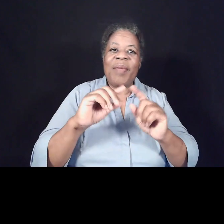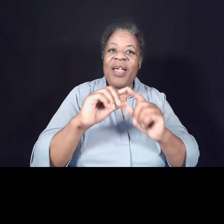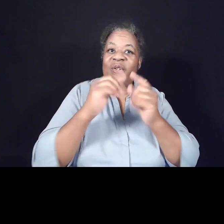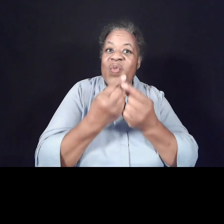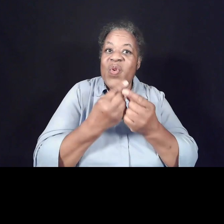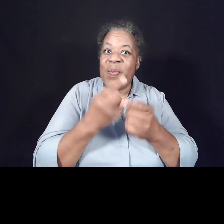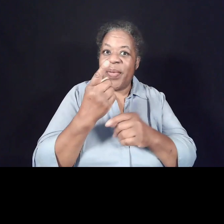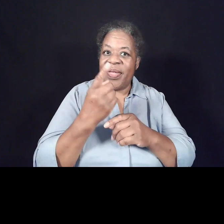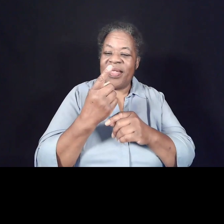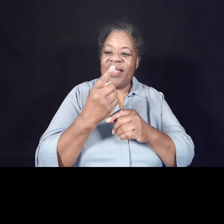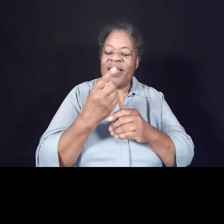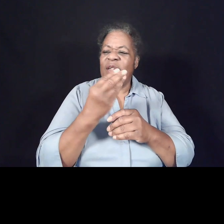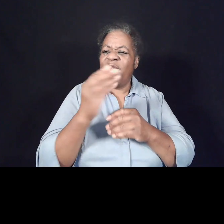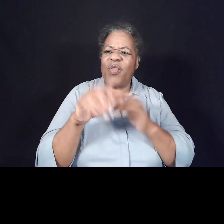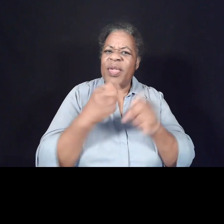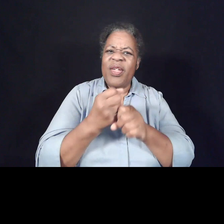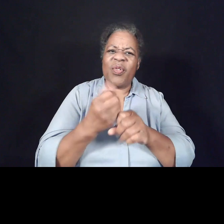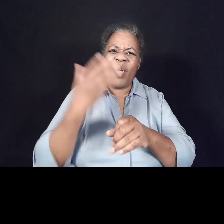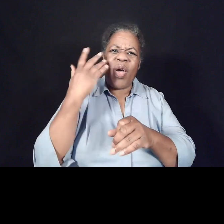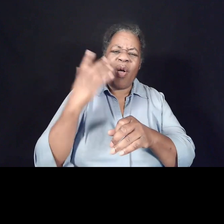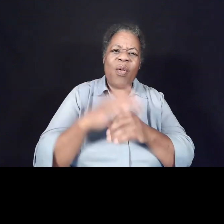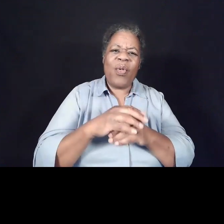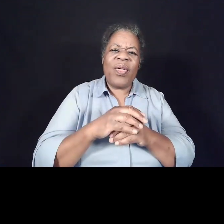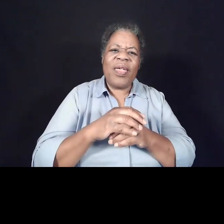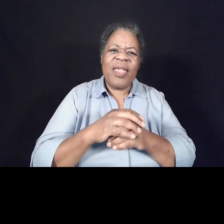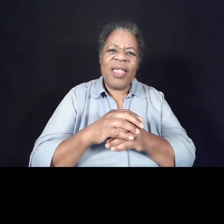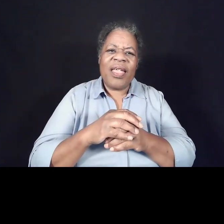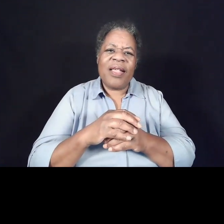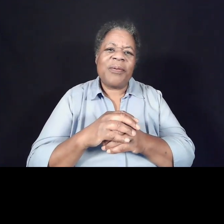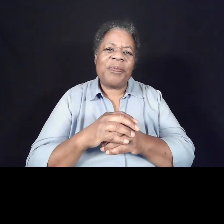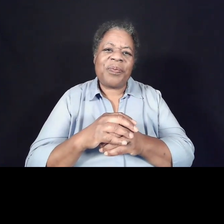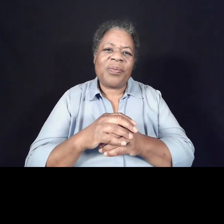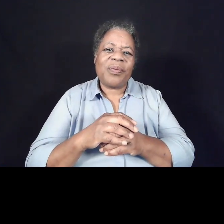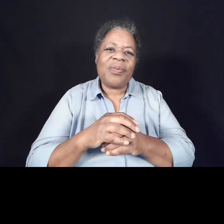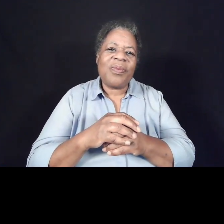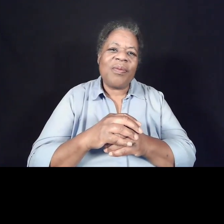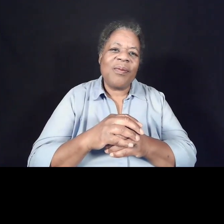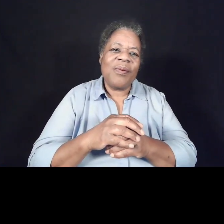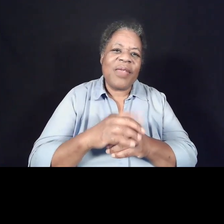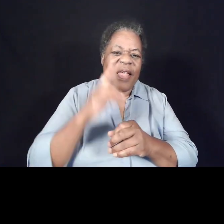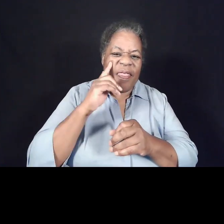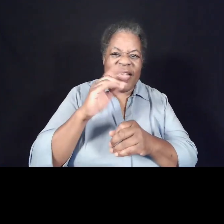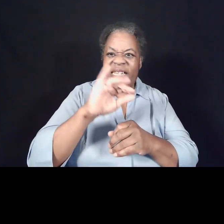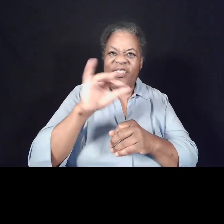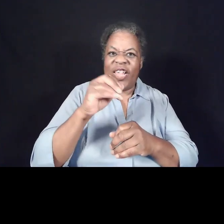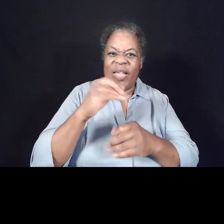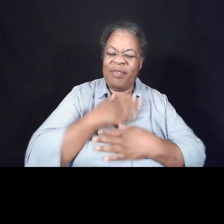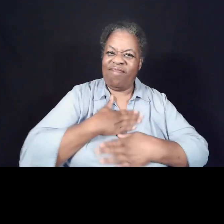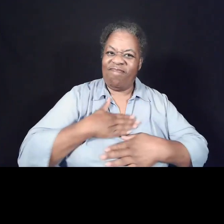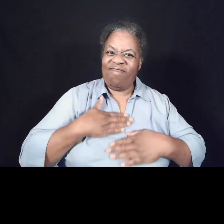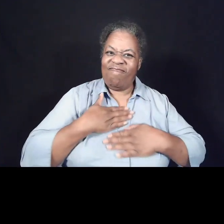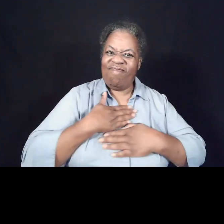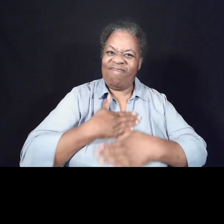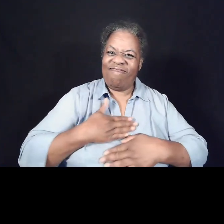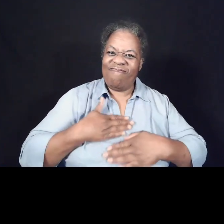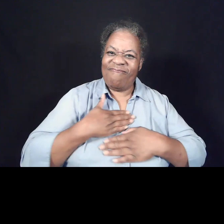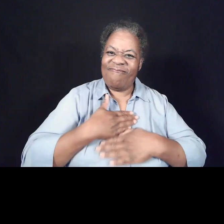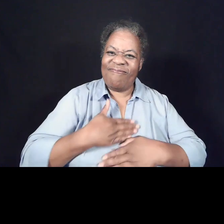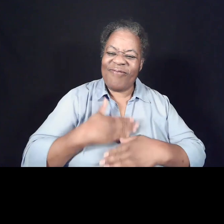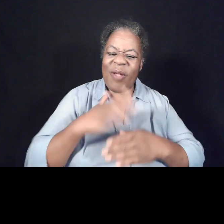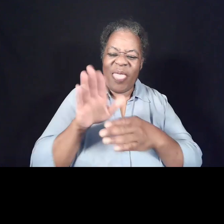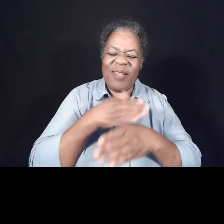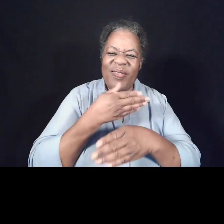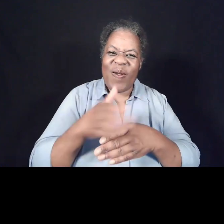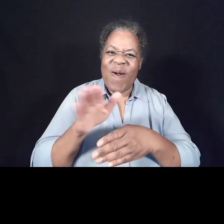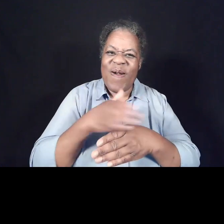ago. I think James would have liked it too. It's got that same intense driving urgency that